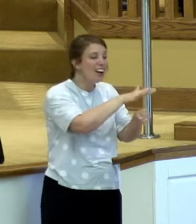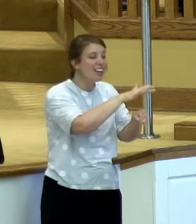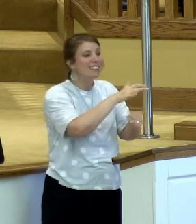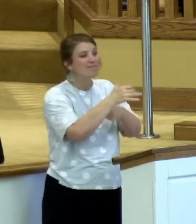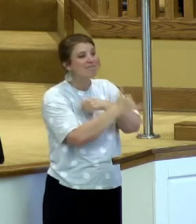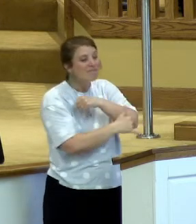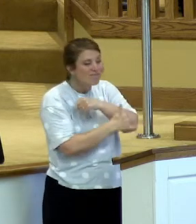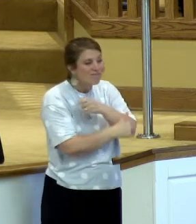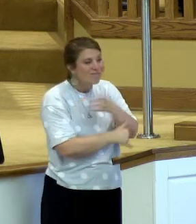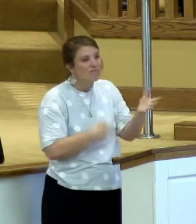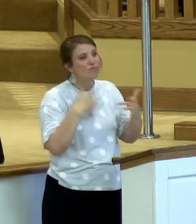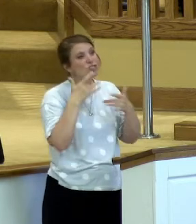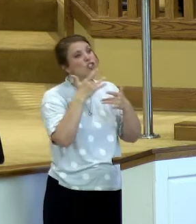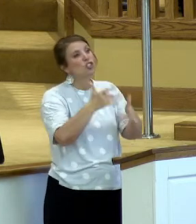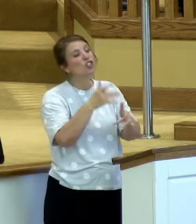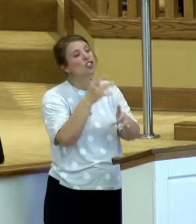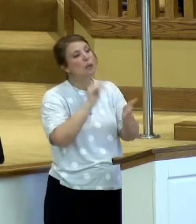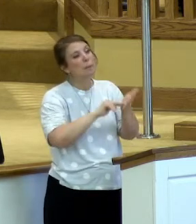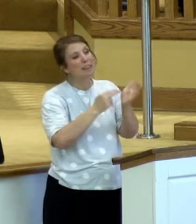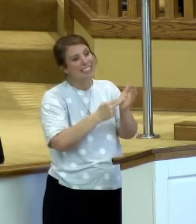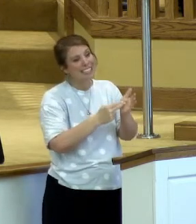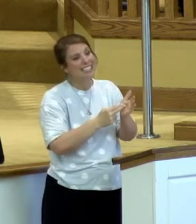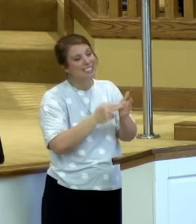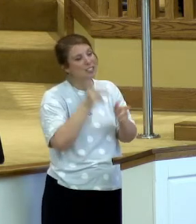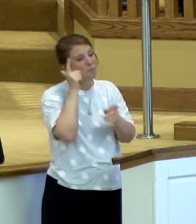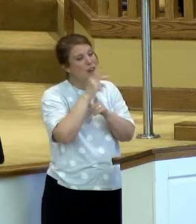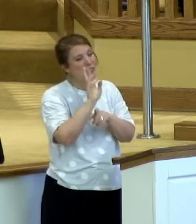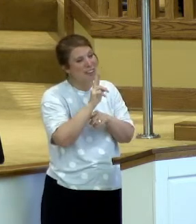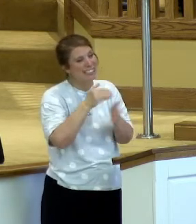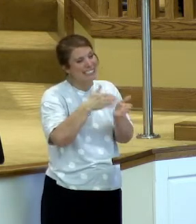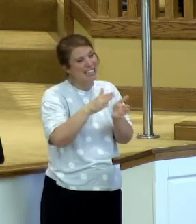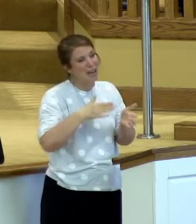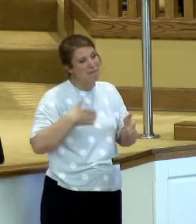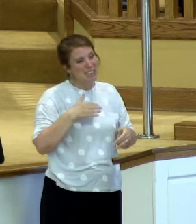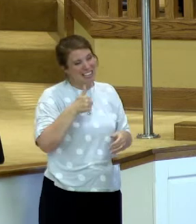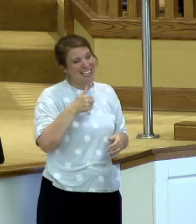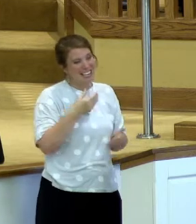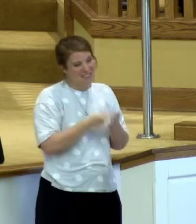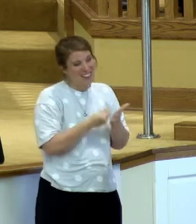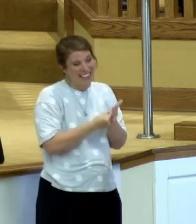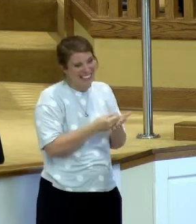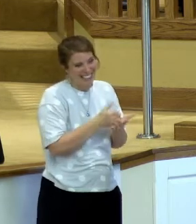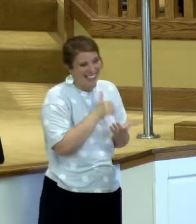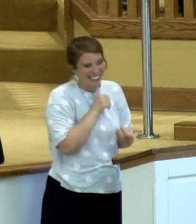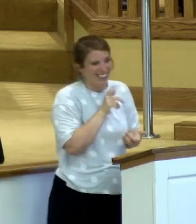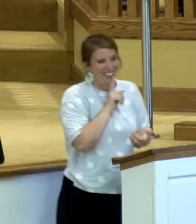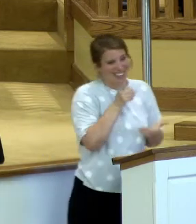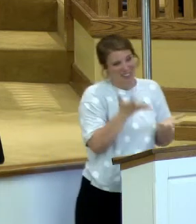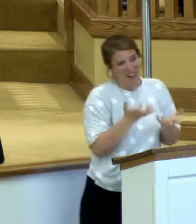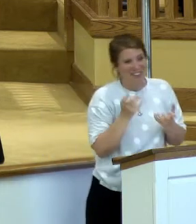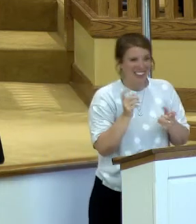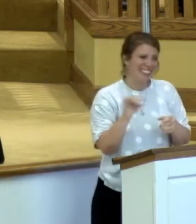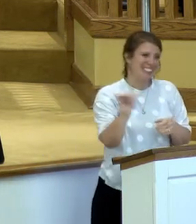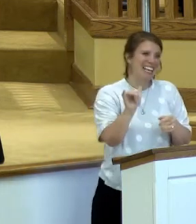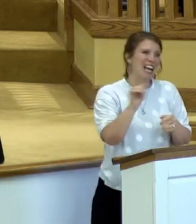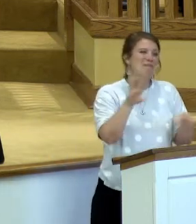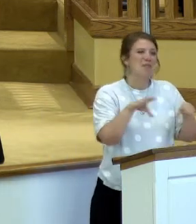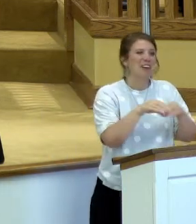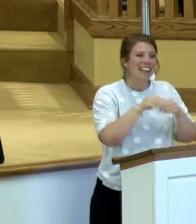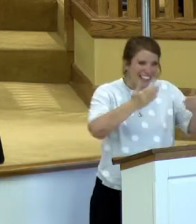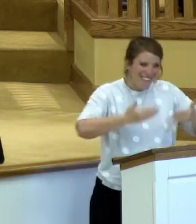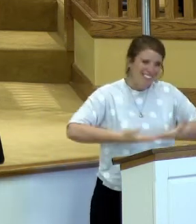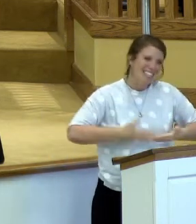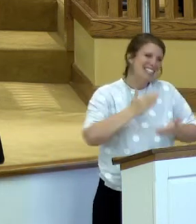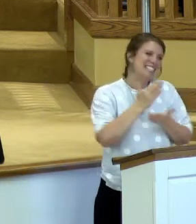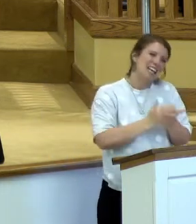country. And usually it means, Brother Randy, send me money. It doesn't mean I really want you to be here. Just send money, right? Same as a wedding invitation, right? Now, obviously,